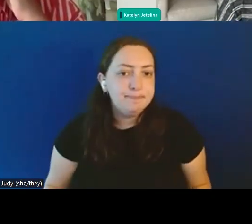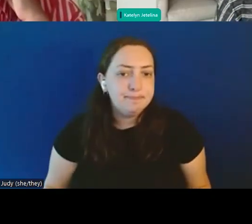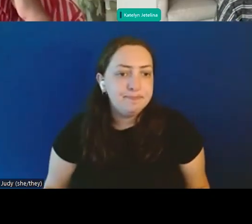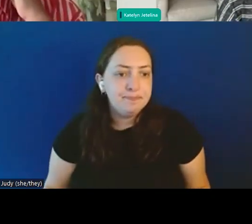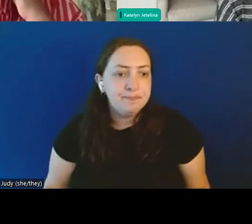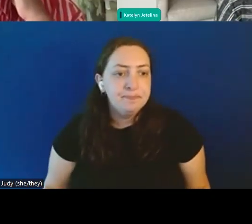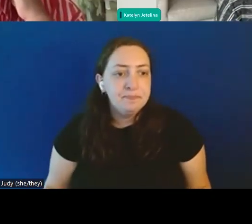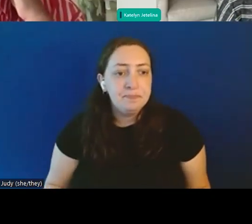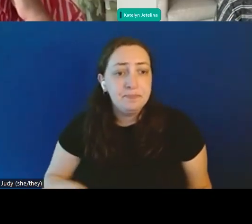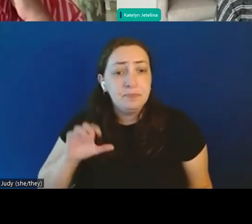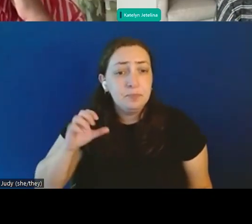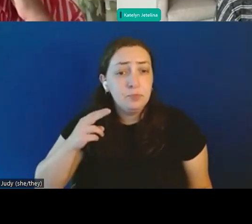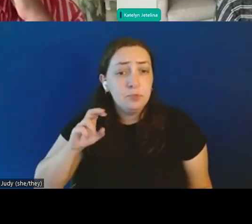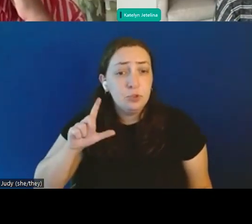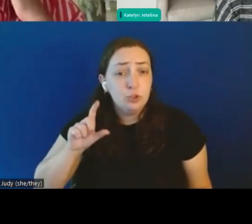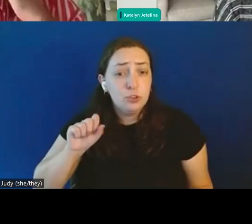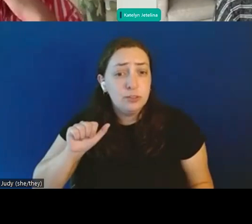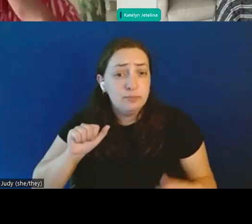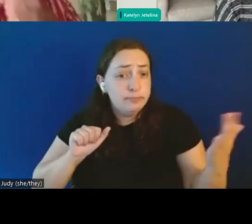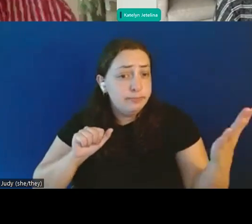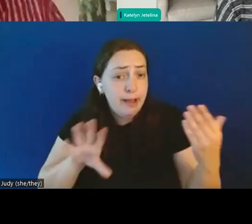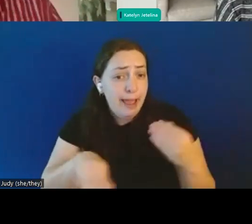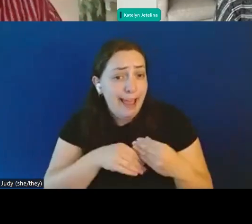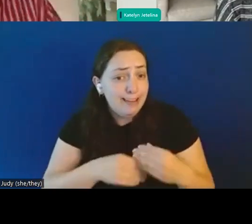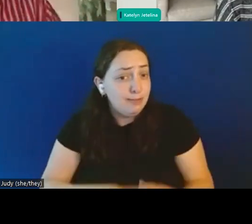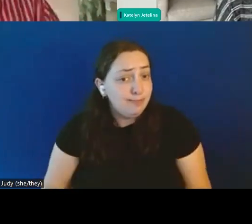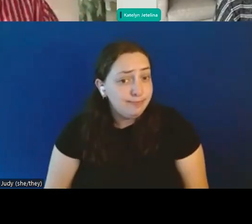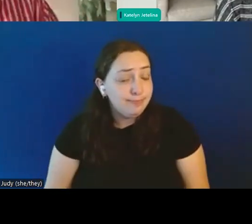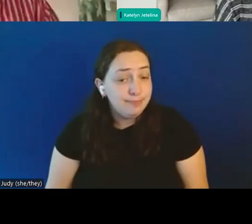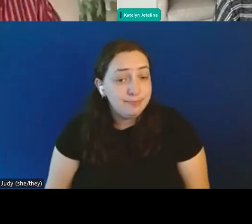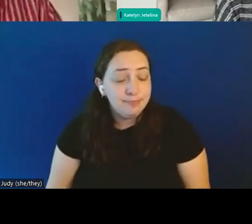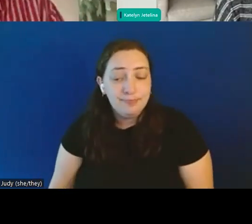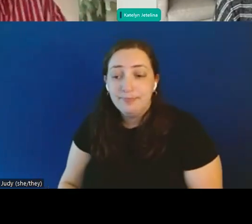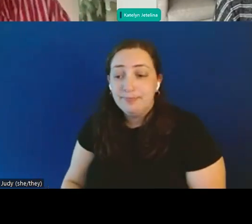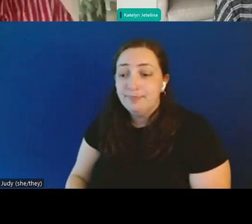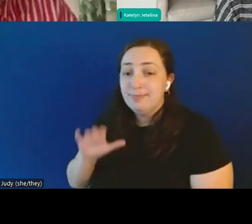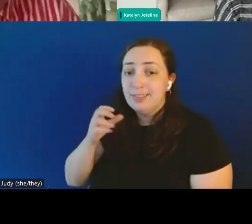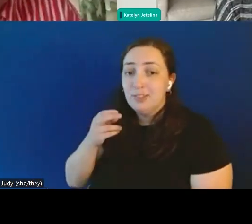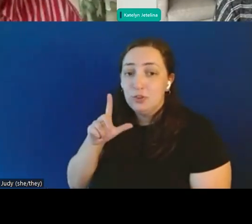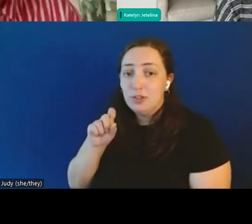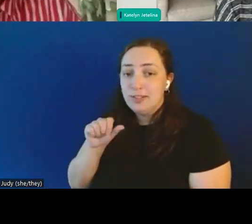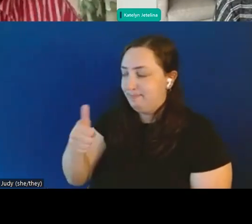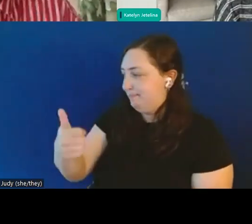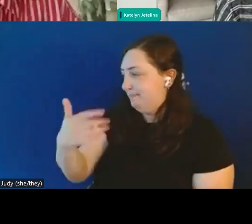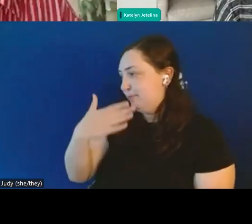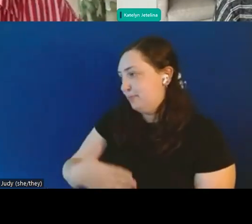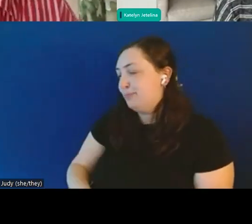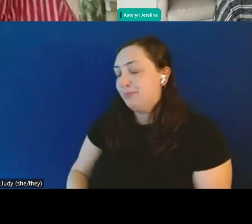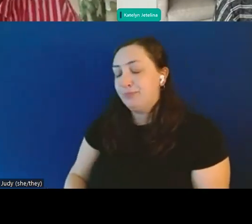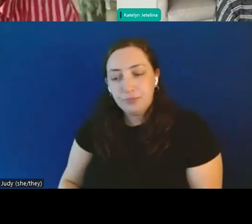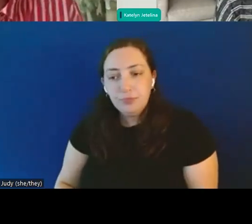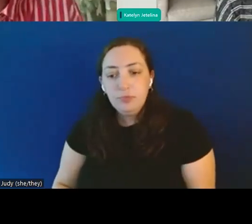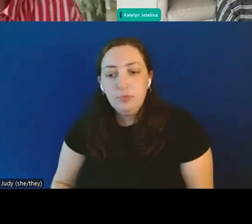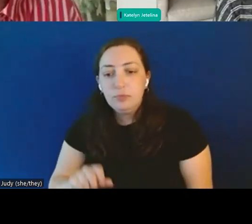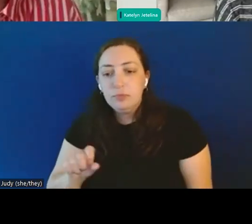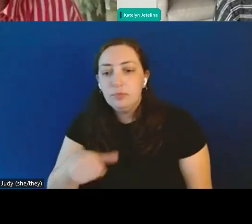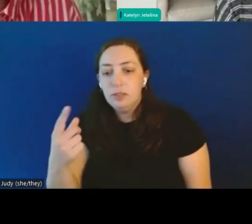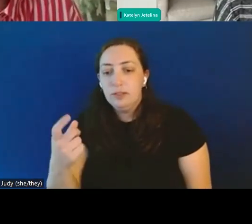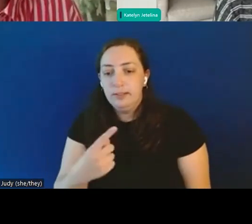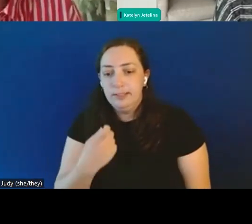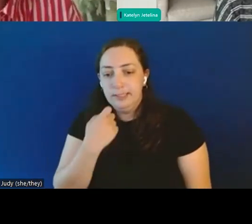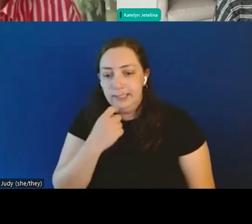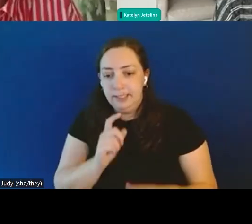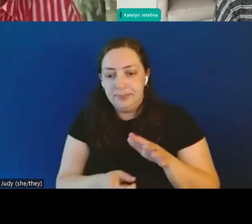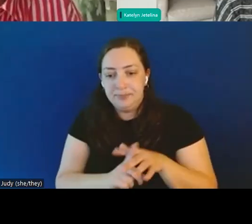Chelsea, please add whatever you would. Absolutely. Thanks, Dave. I think, and I see another question in the chat that this will probably